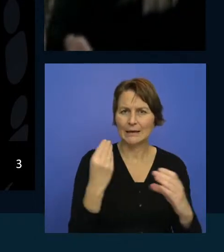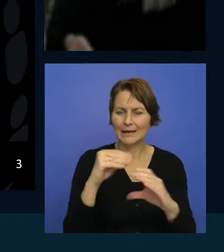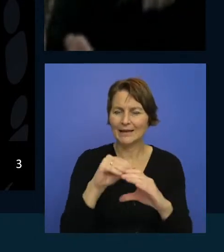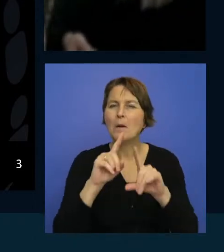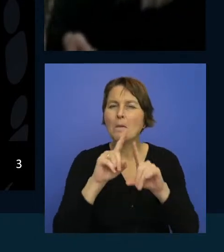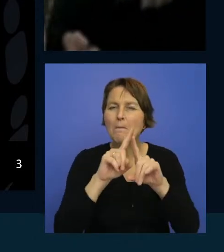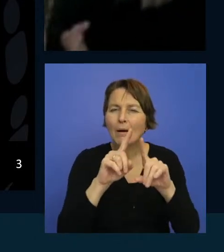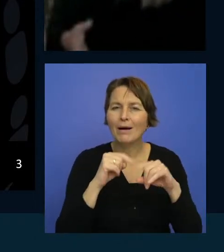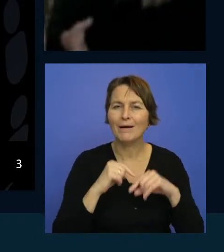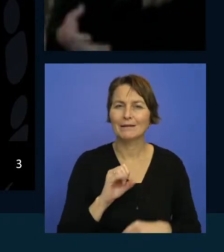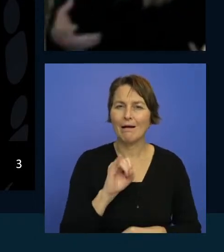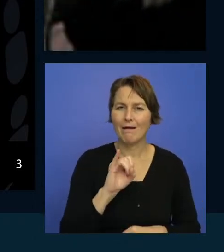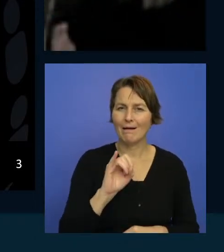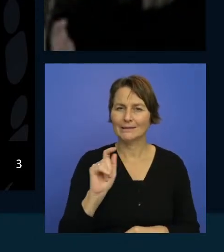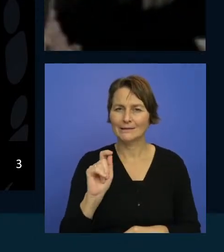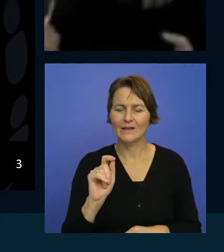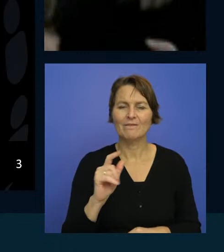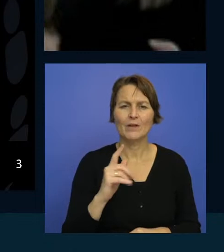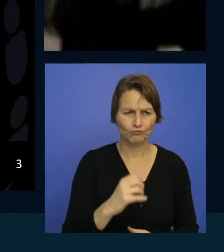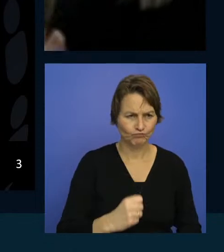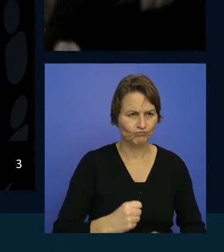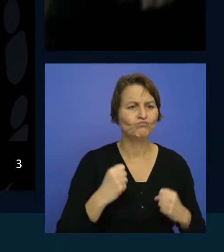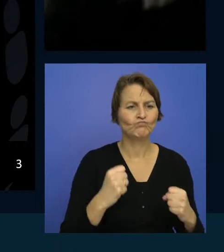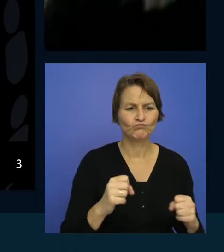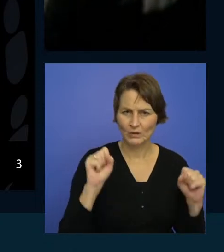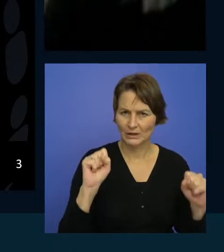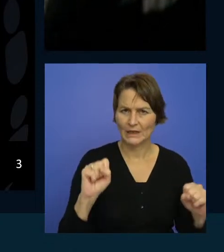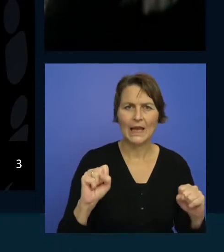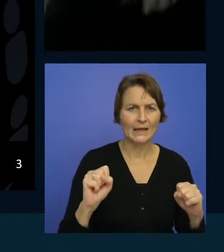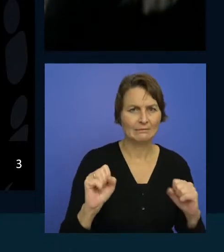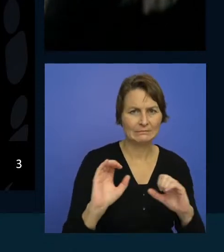feel confident that it's governed and secured.